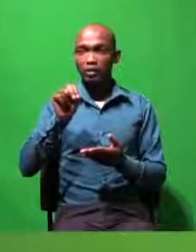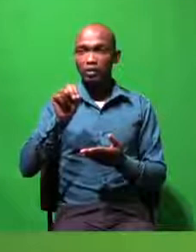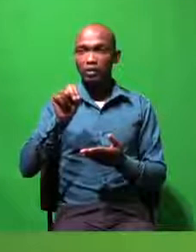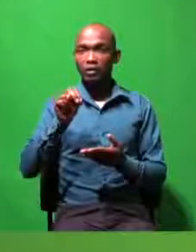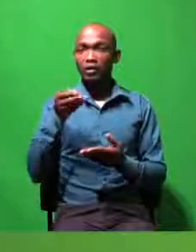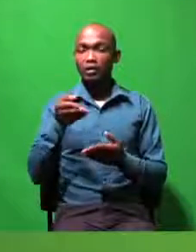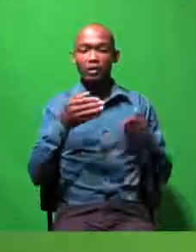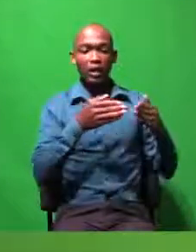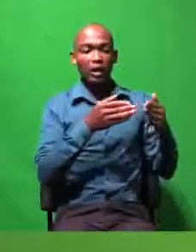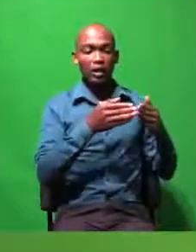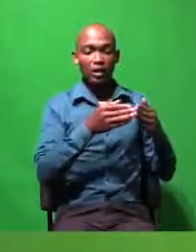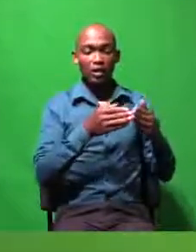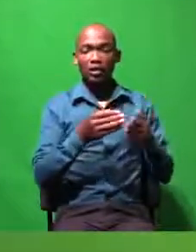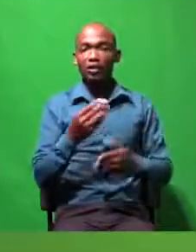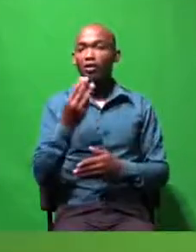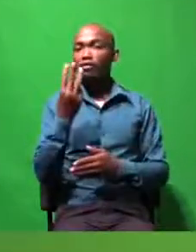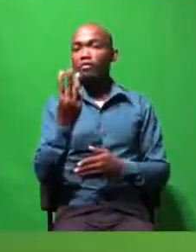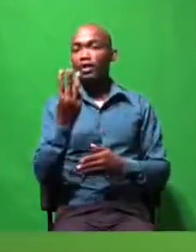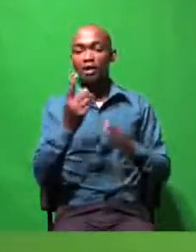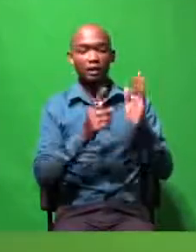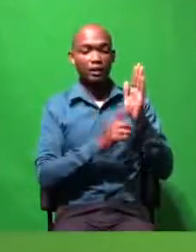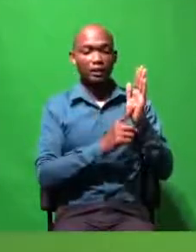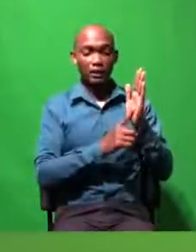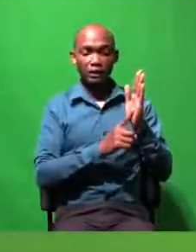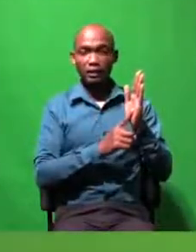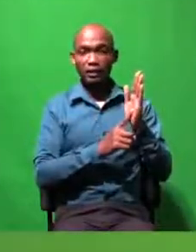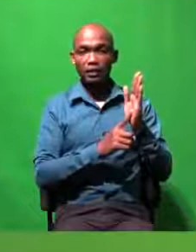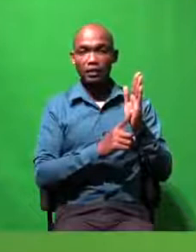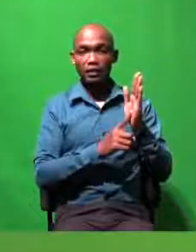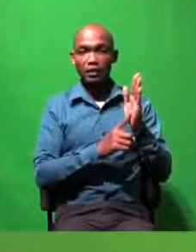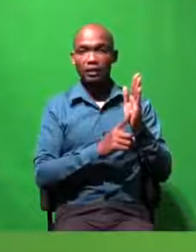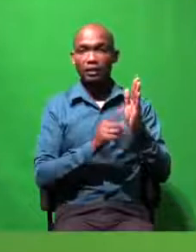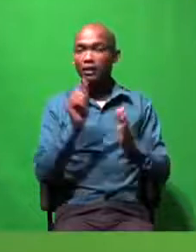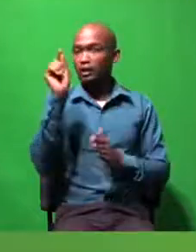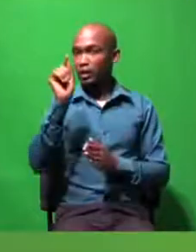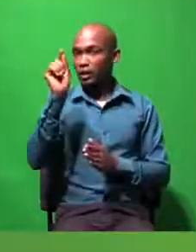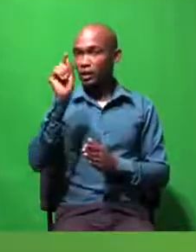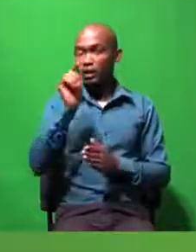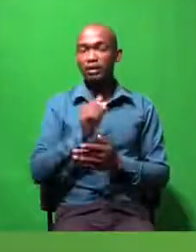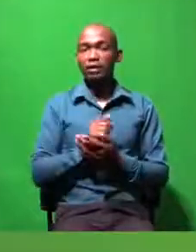turn is an angle of 360 degrees. A